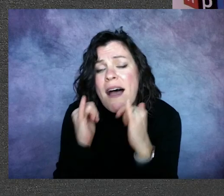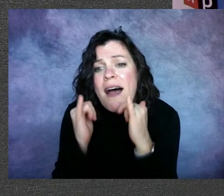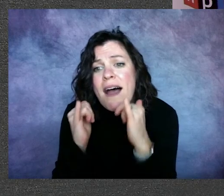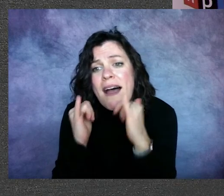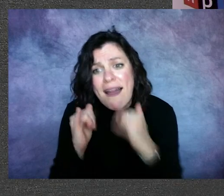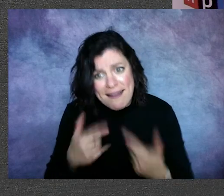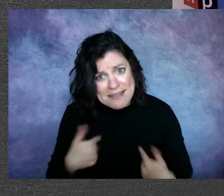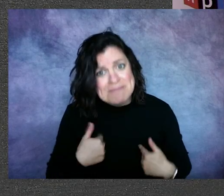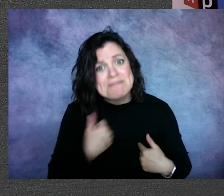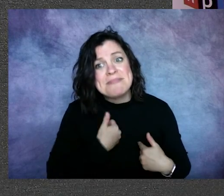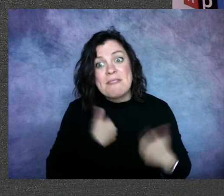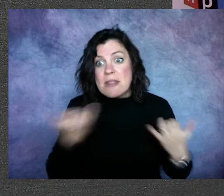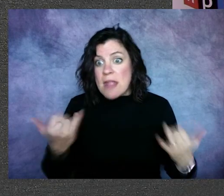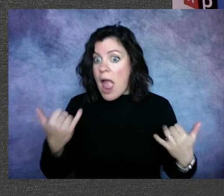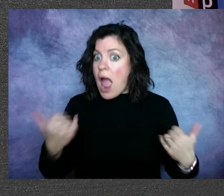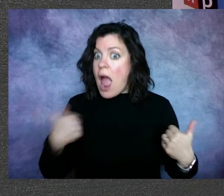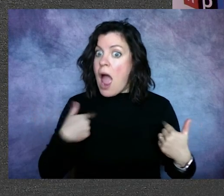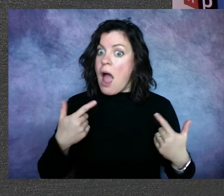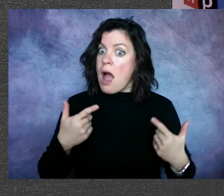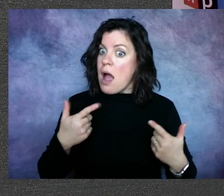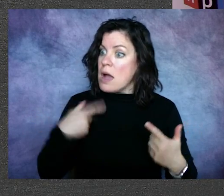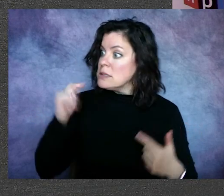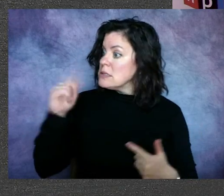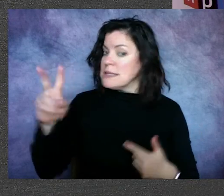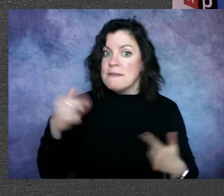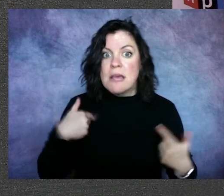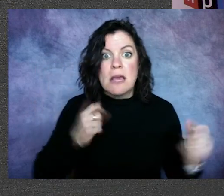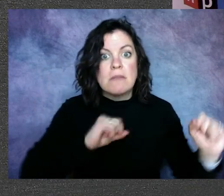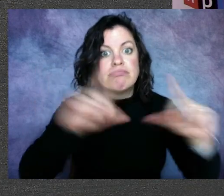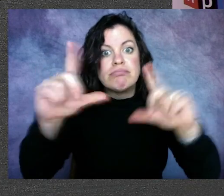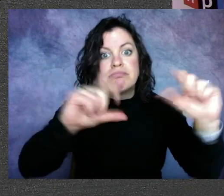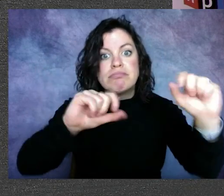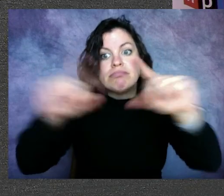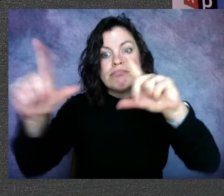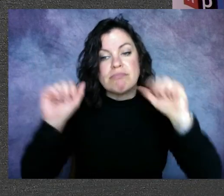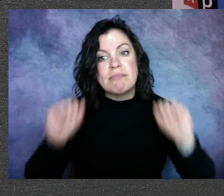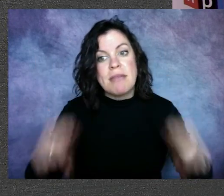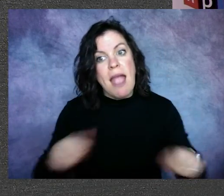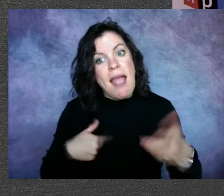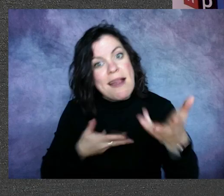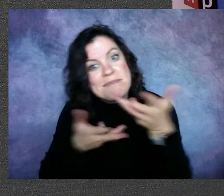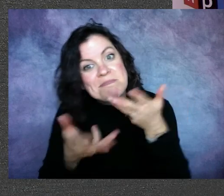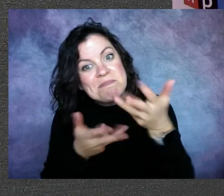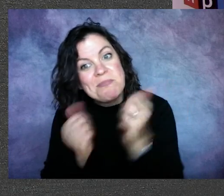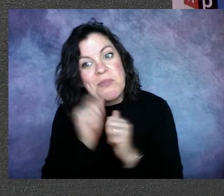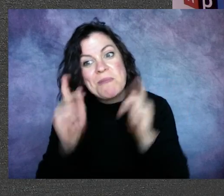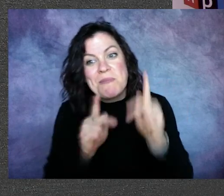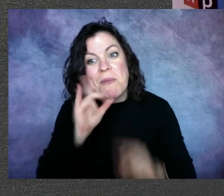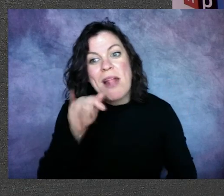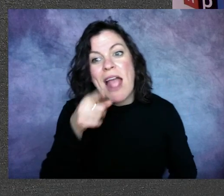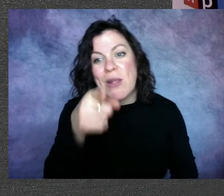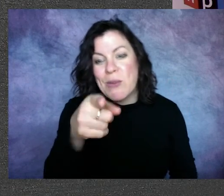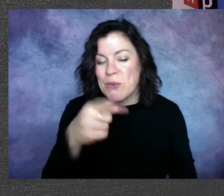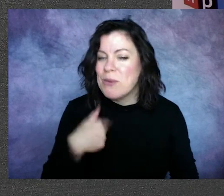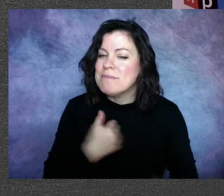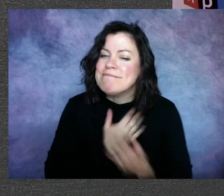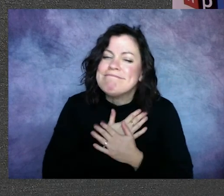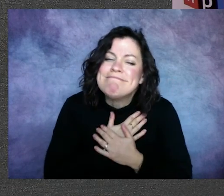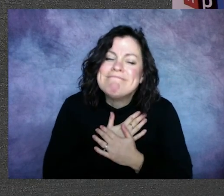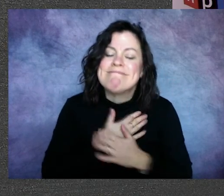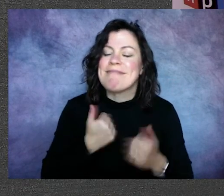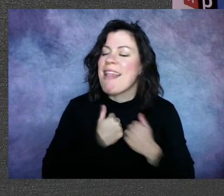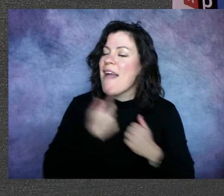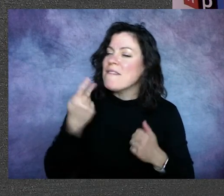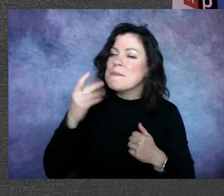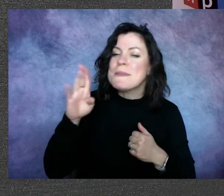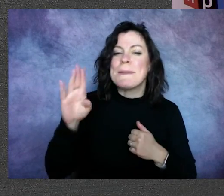on TV and I get to talk to people like you, and that makes me very, very happy. And I love bringing PBS Kids friends